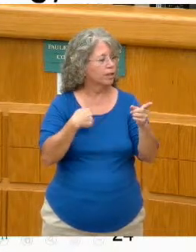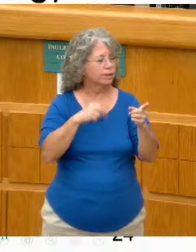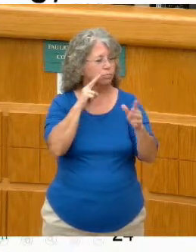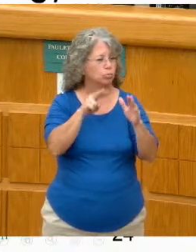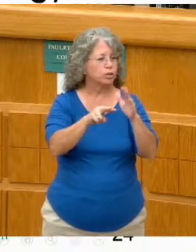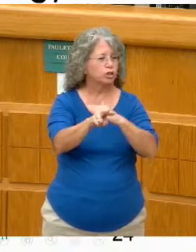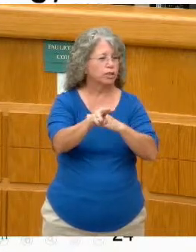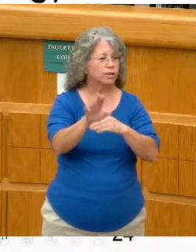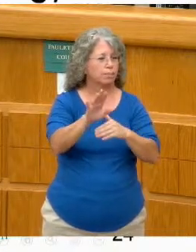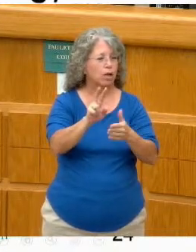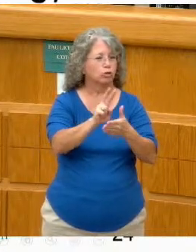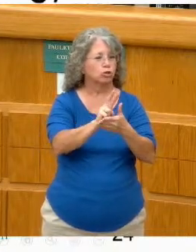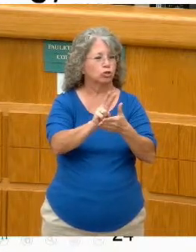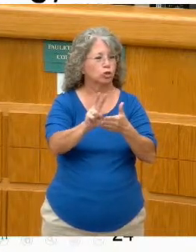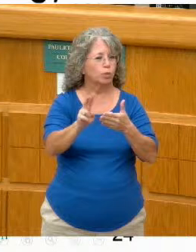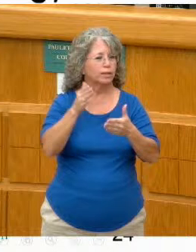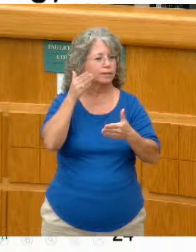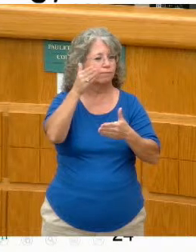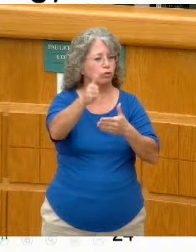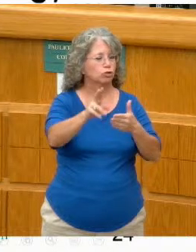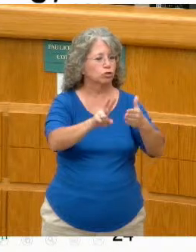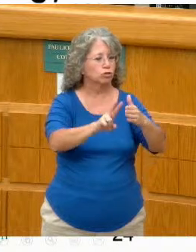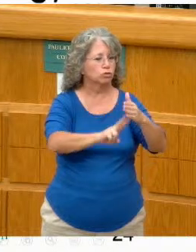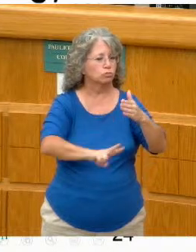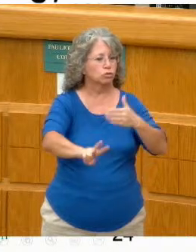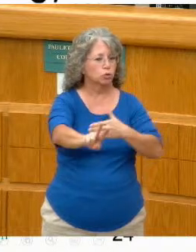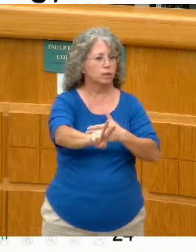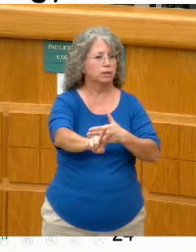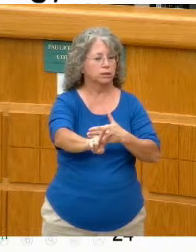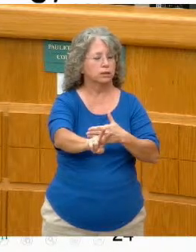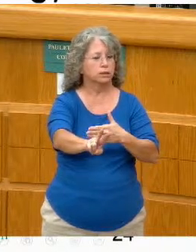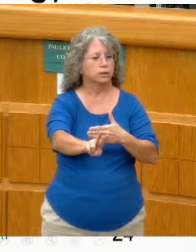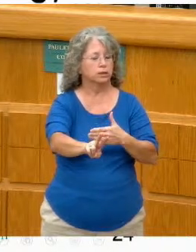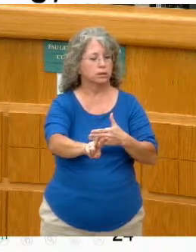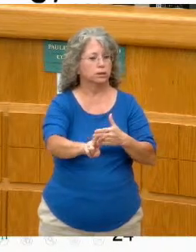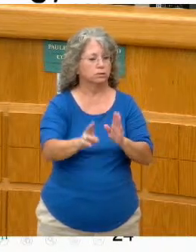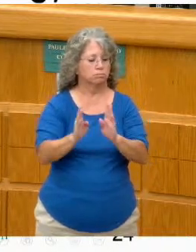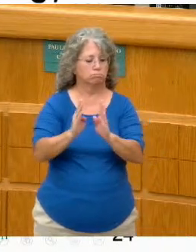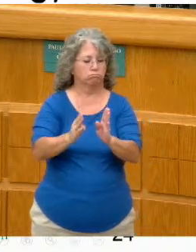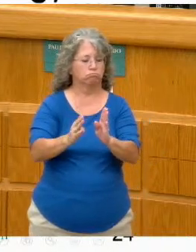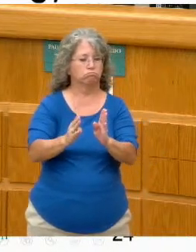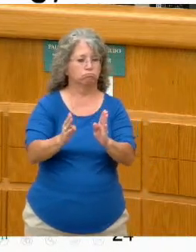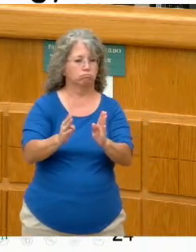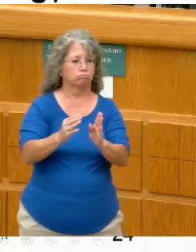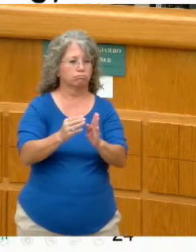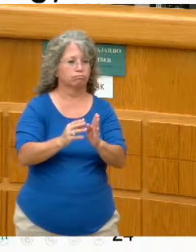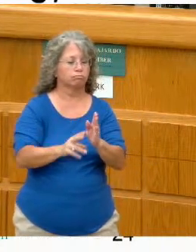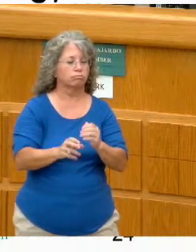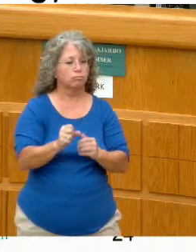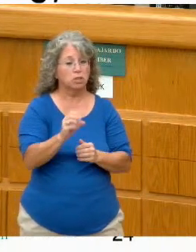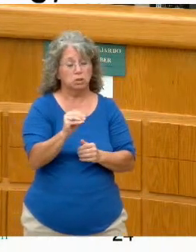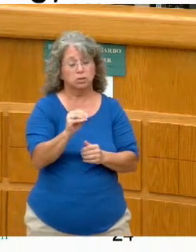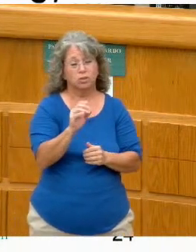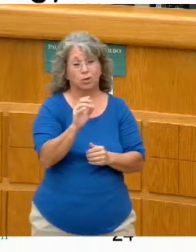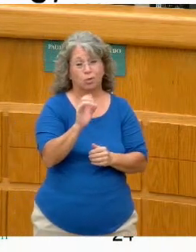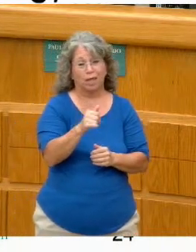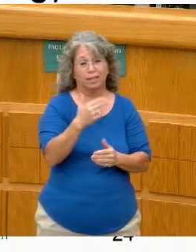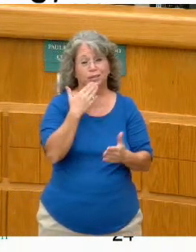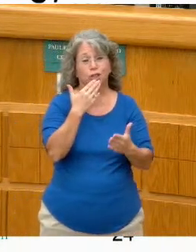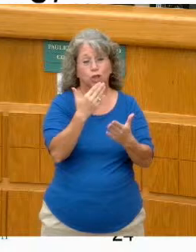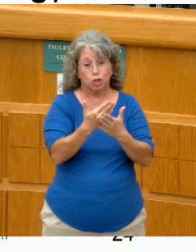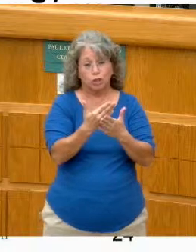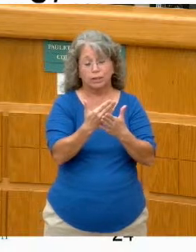The date's not showing up there right now, but this is a 2-week time period into the future. So that's a good sign that we're